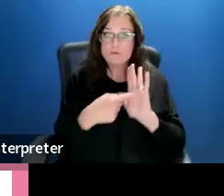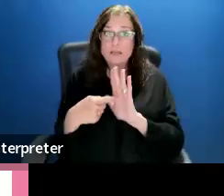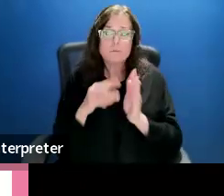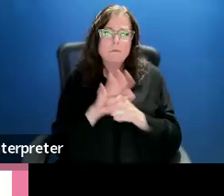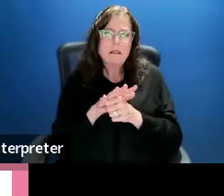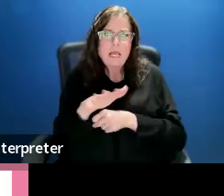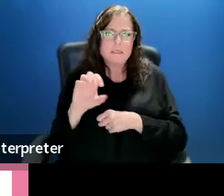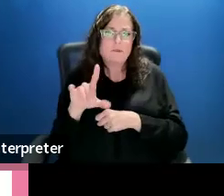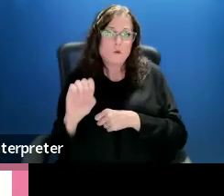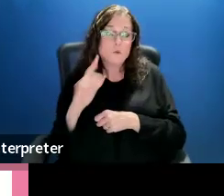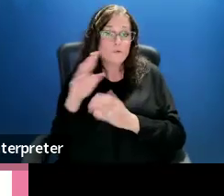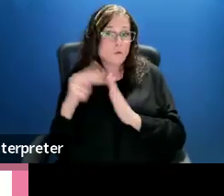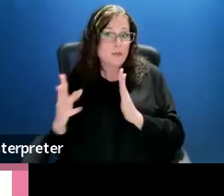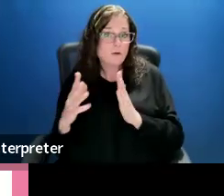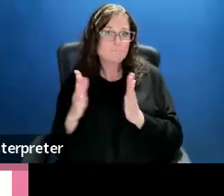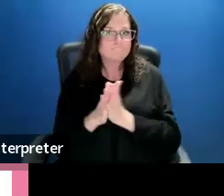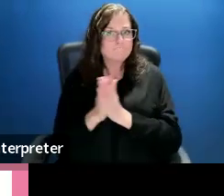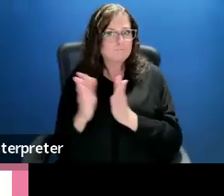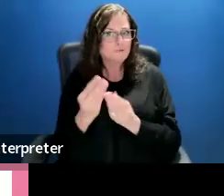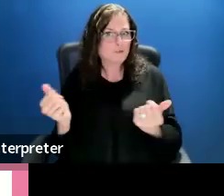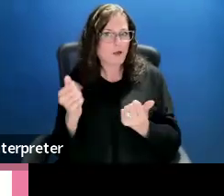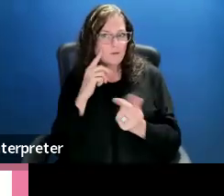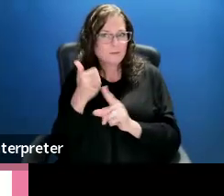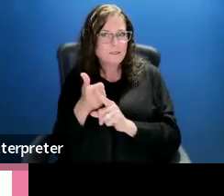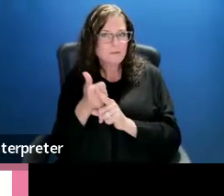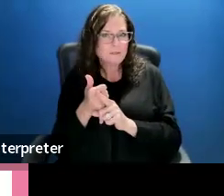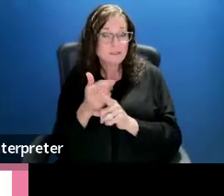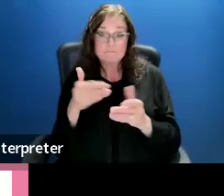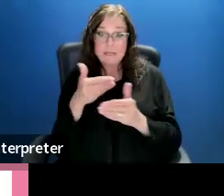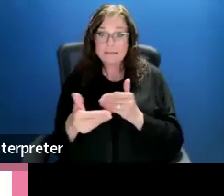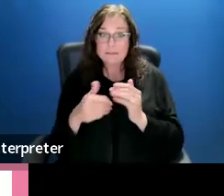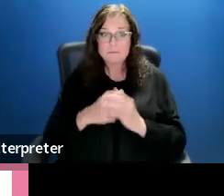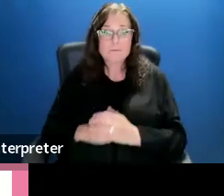clues for readers eager to solve the case themselves. Next slide, please.